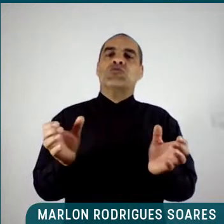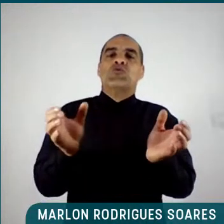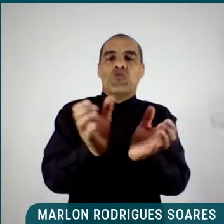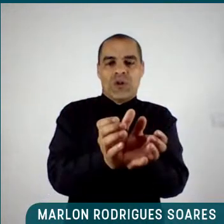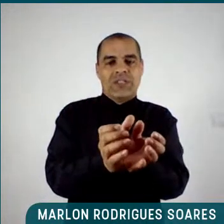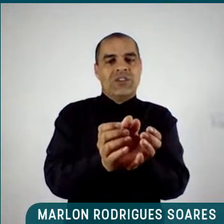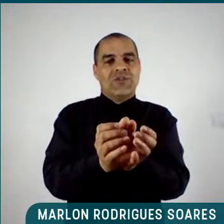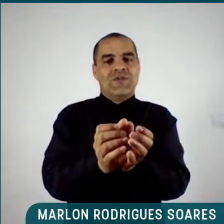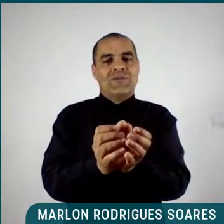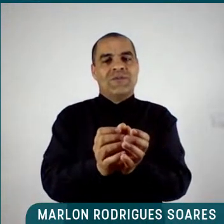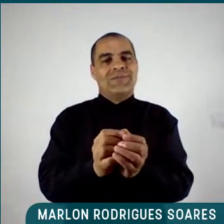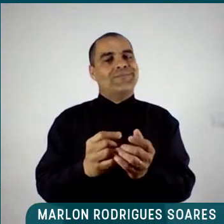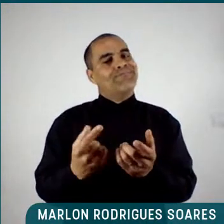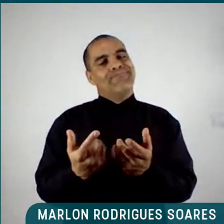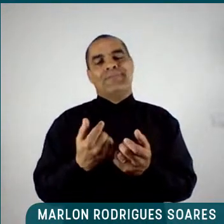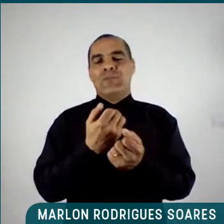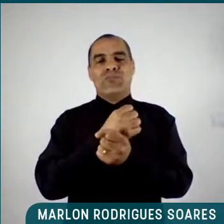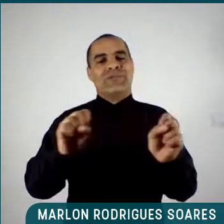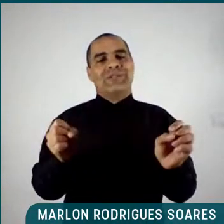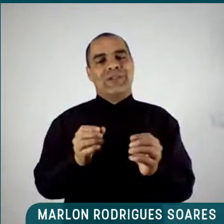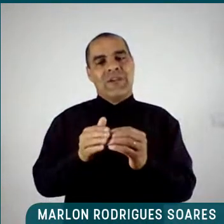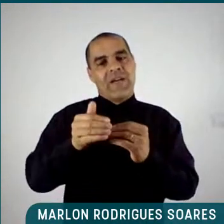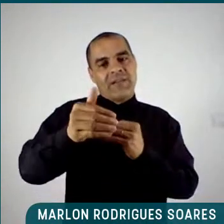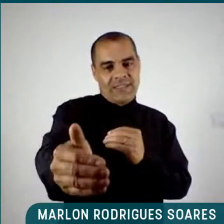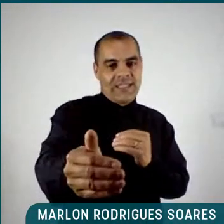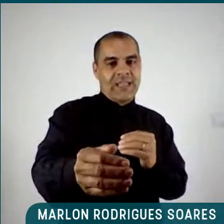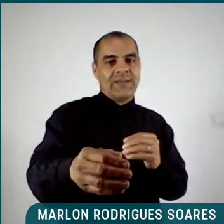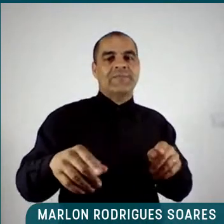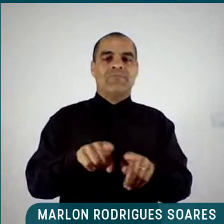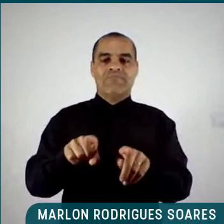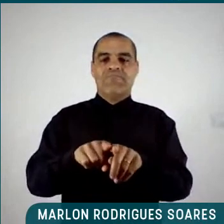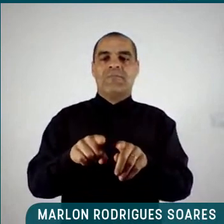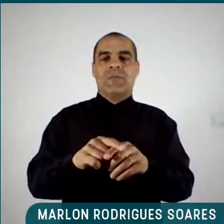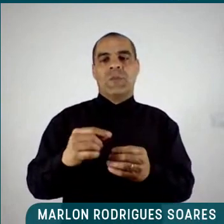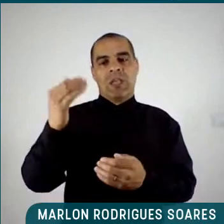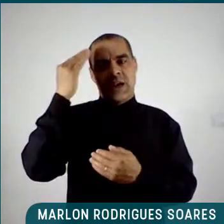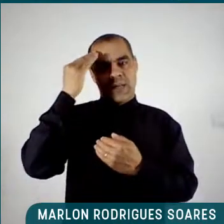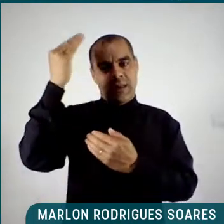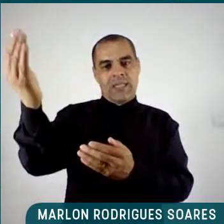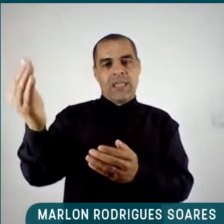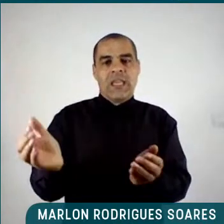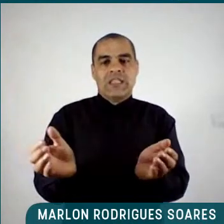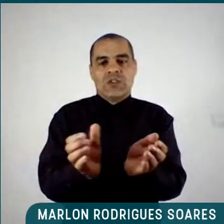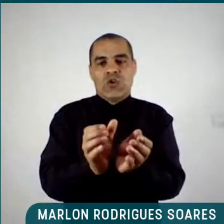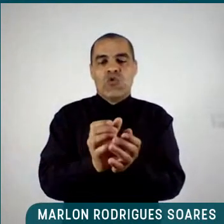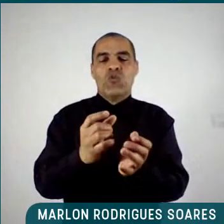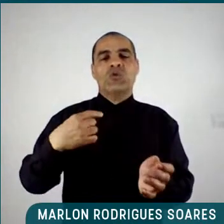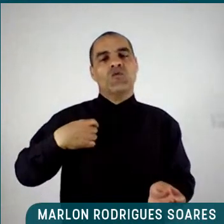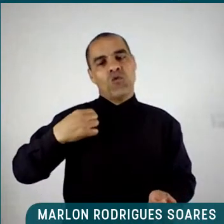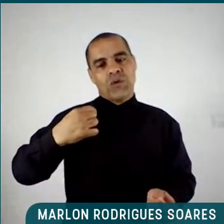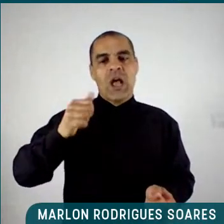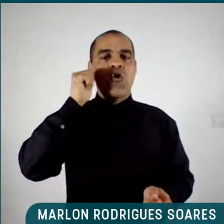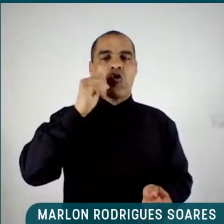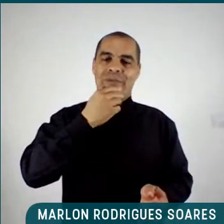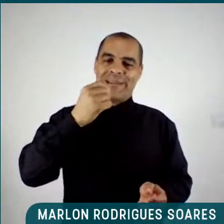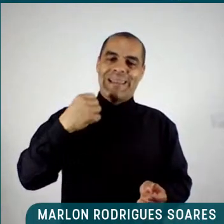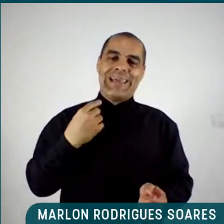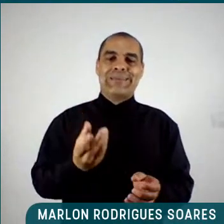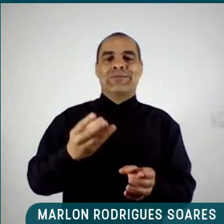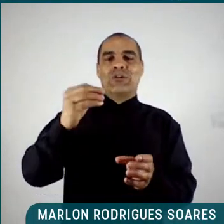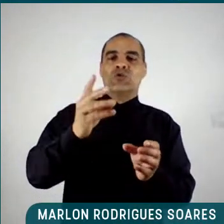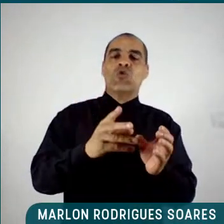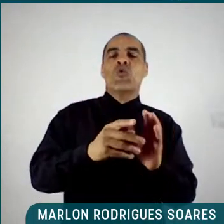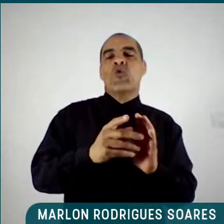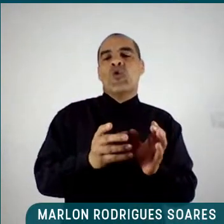each one, because without that we can't go forward. And also like to thank the volunteers